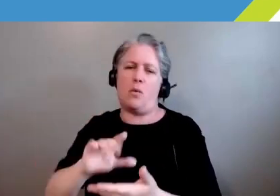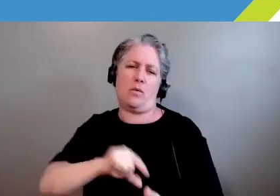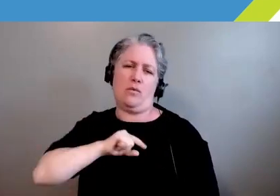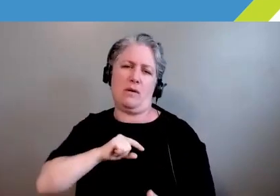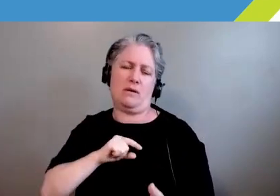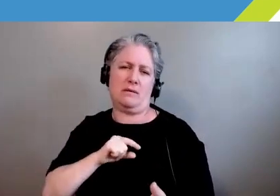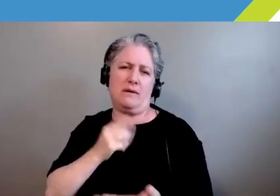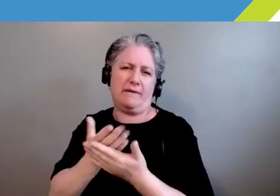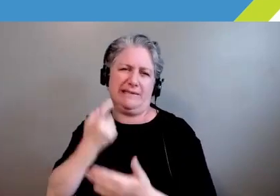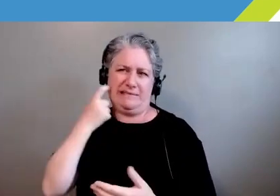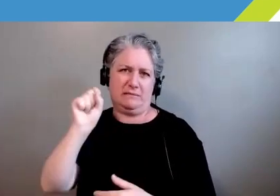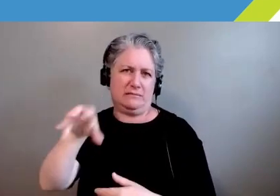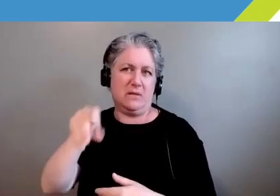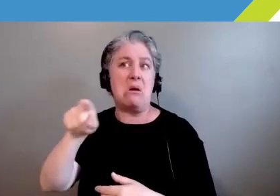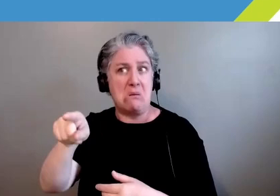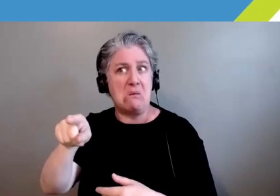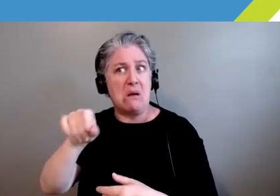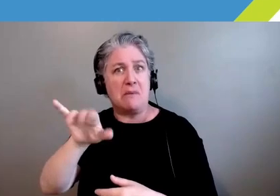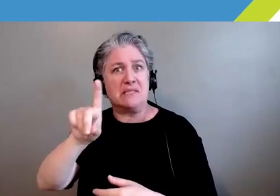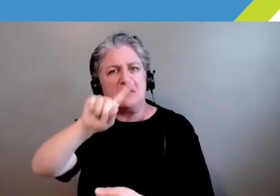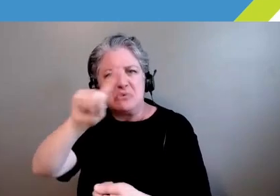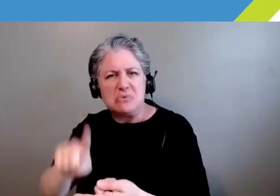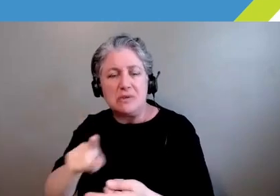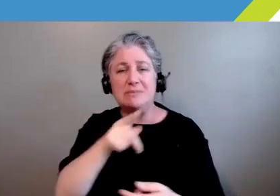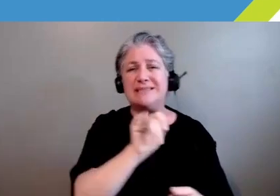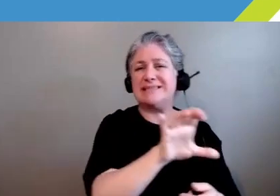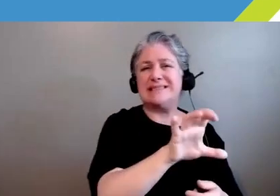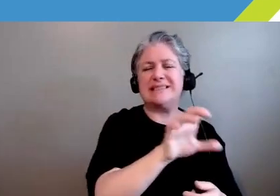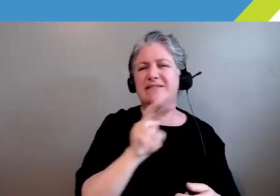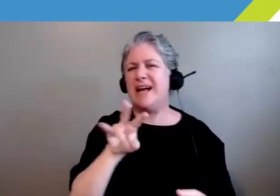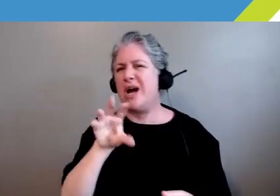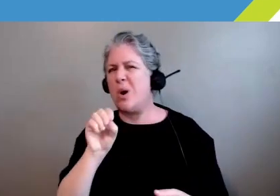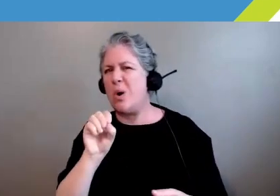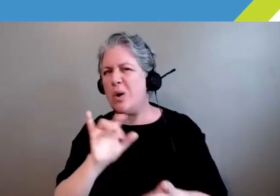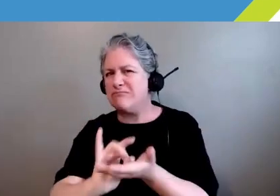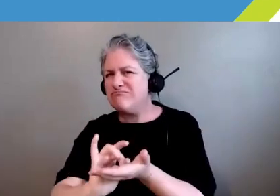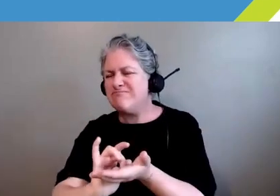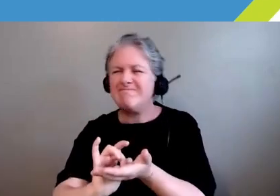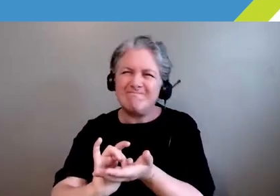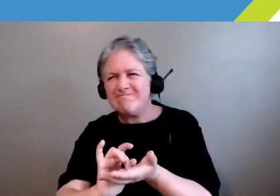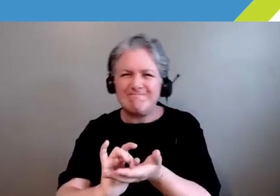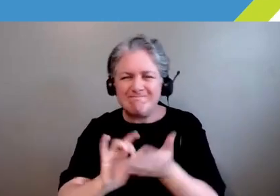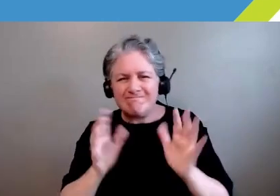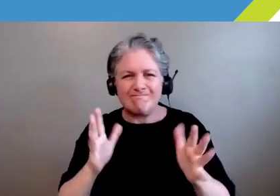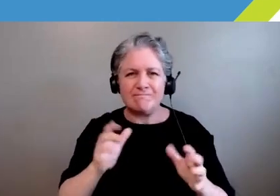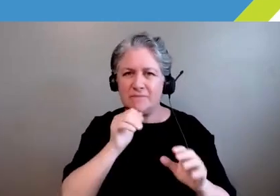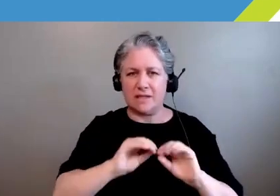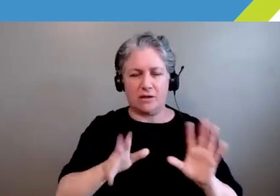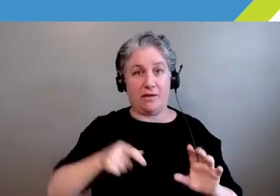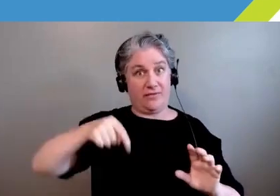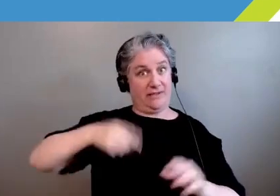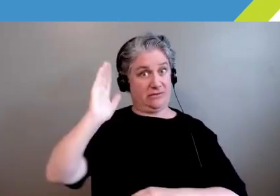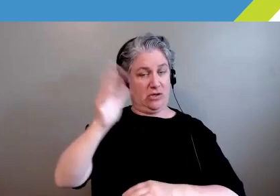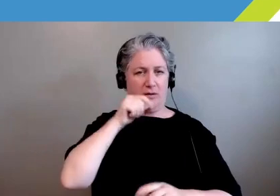what I've summarized. And when it comes to the PSC, I haven't specifically gone into that in this talk, but